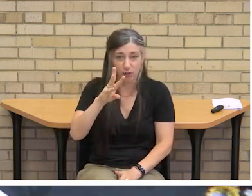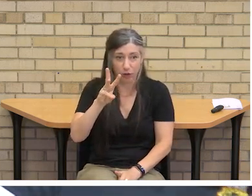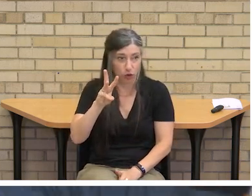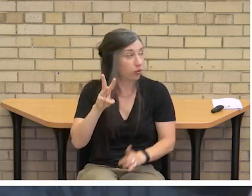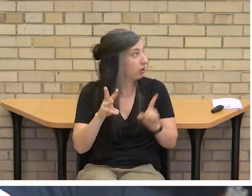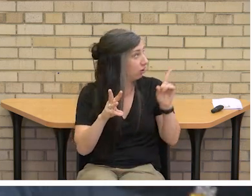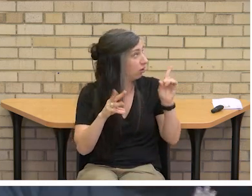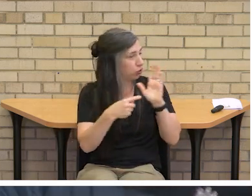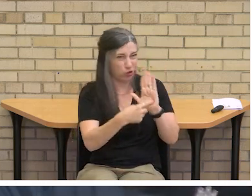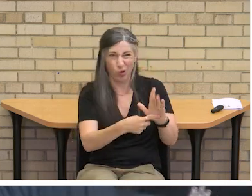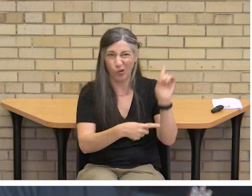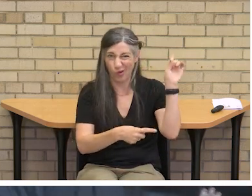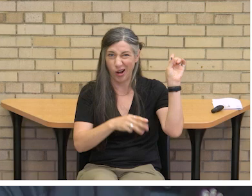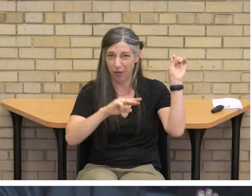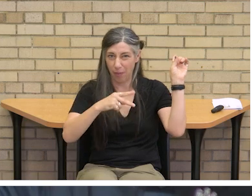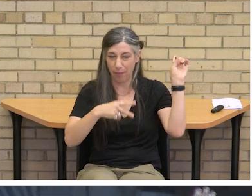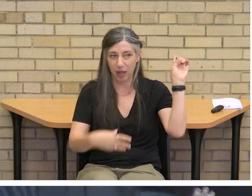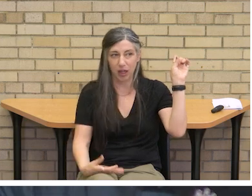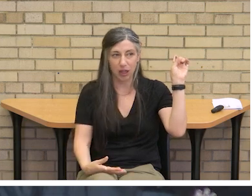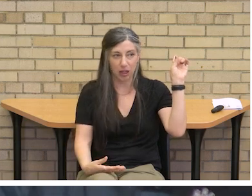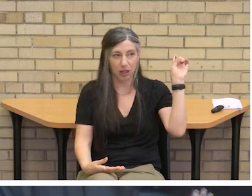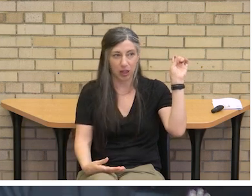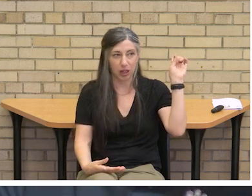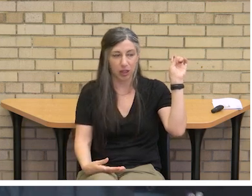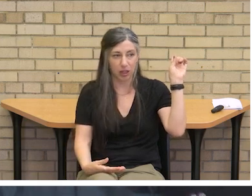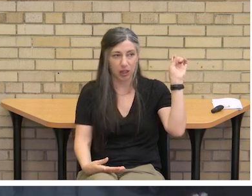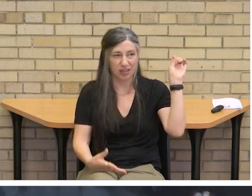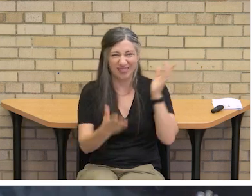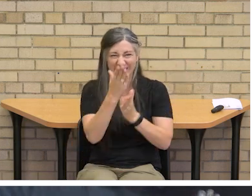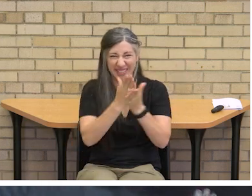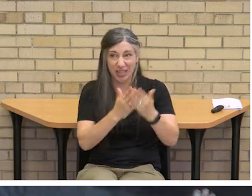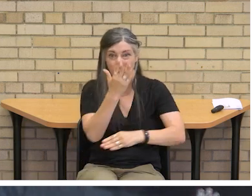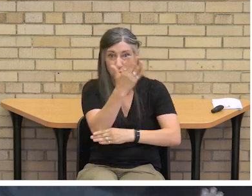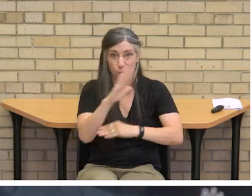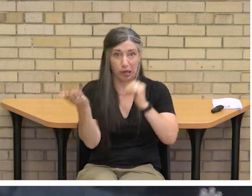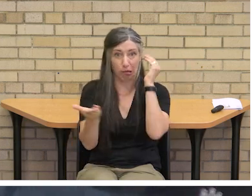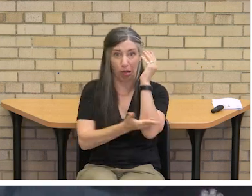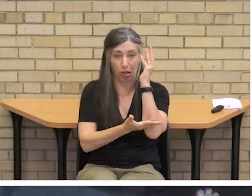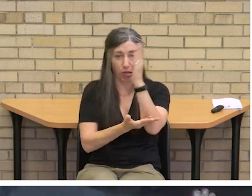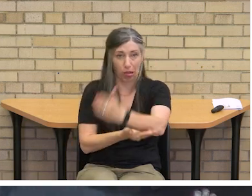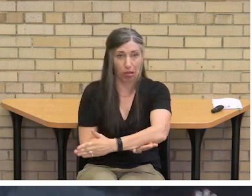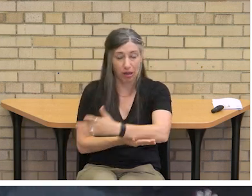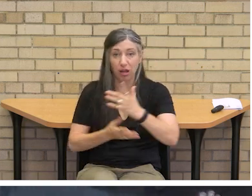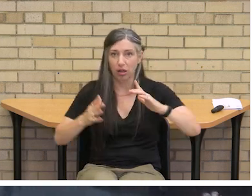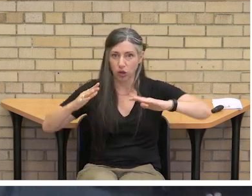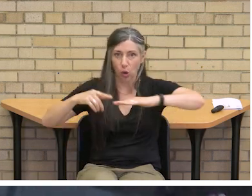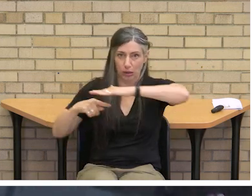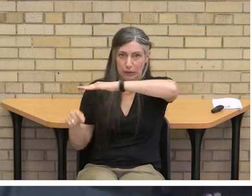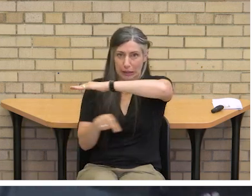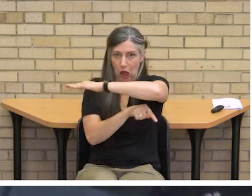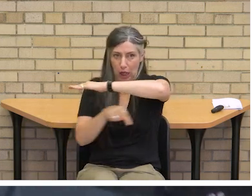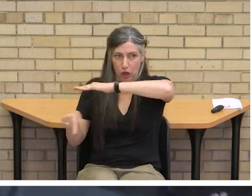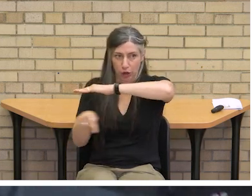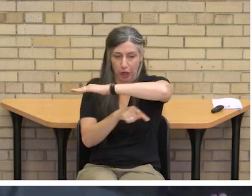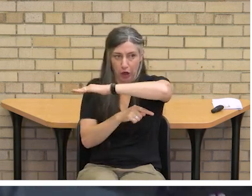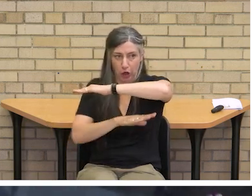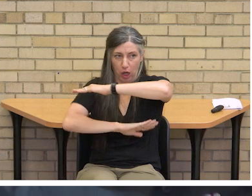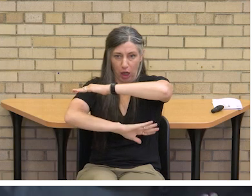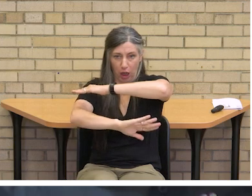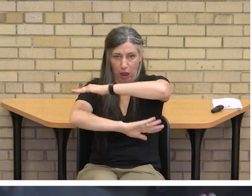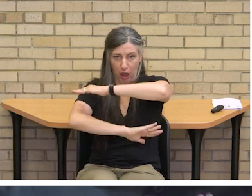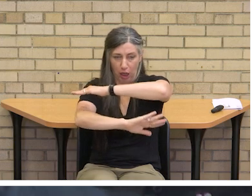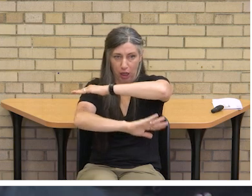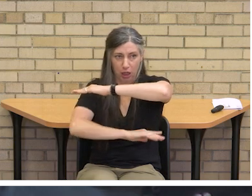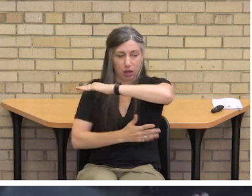Yeah, we're up to where you're just kind of clearing those trees, still under the bridge on the hillside underneath the